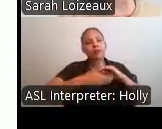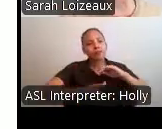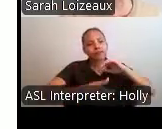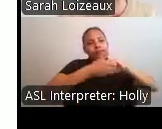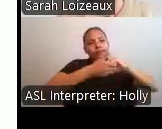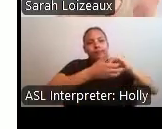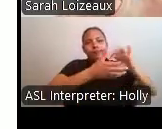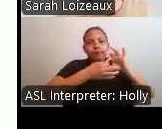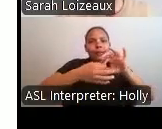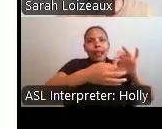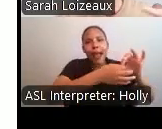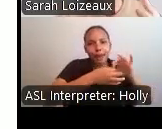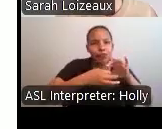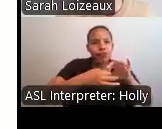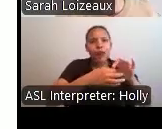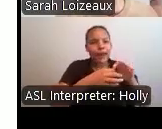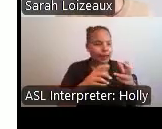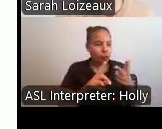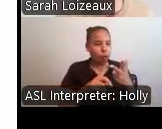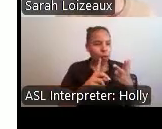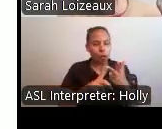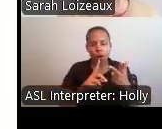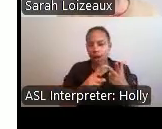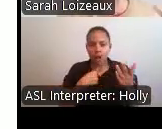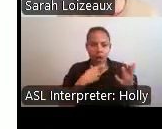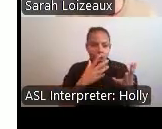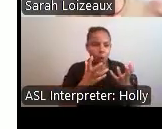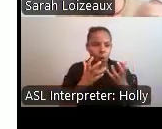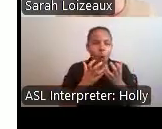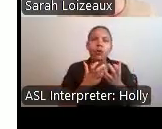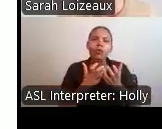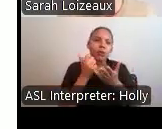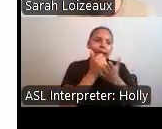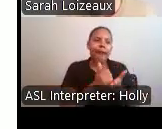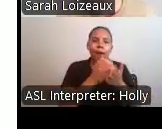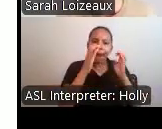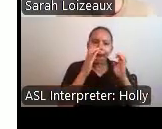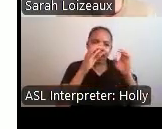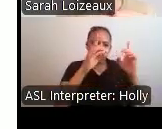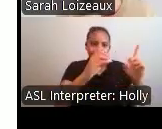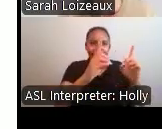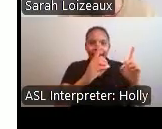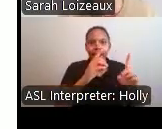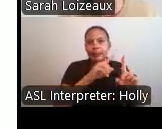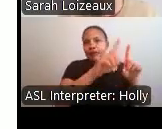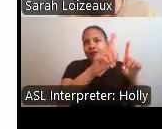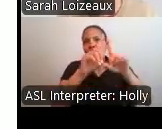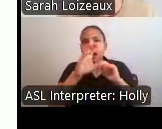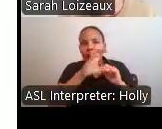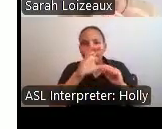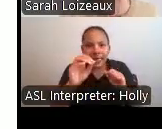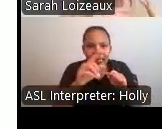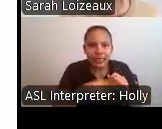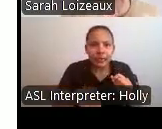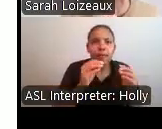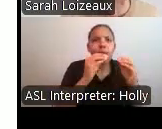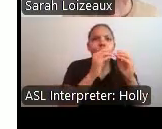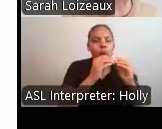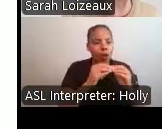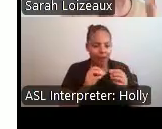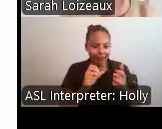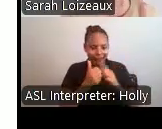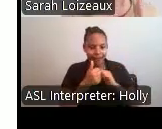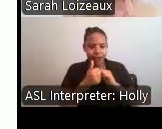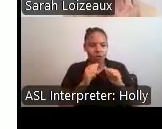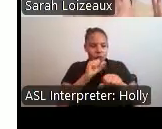educating employers. Any of that, any way that you're thinking about how do we make our workforce system more accessible, please reach out to us. We would love to hear